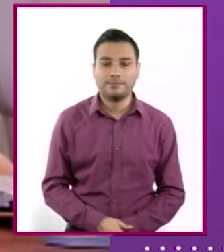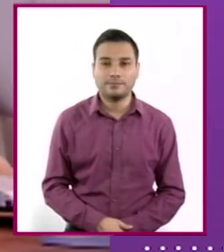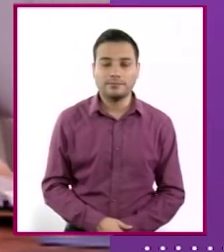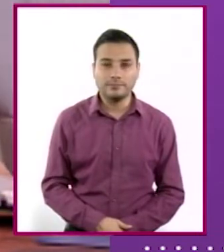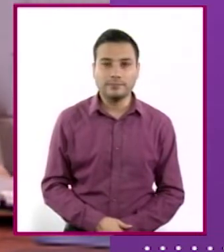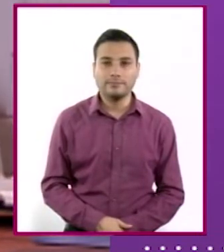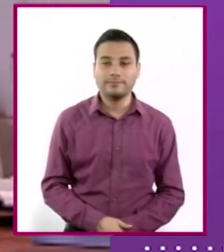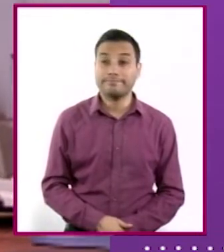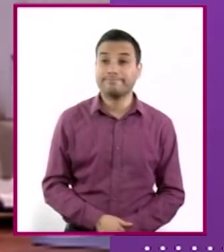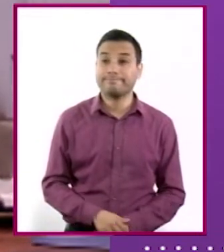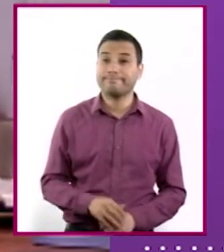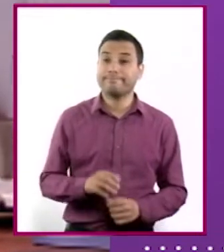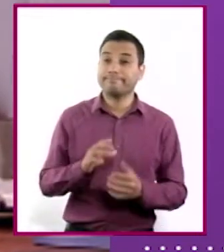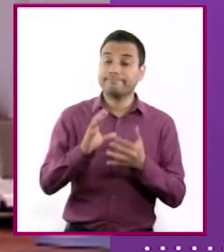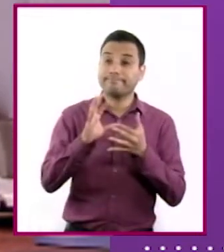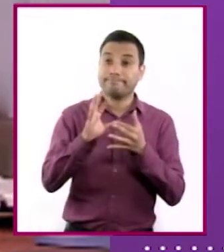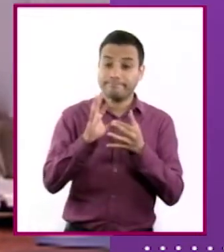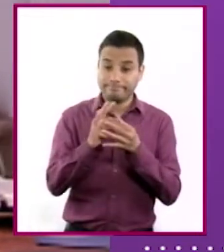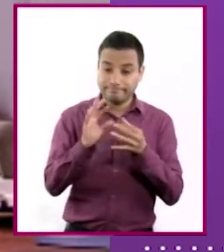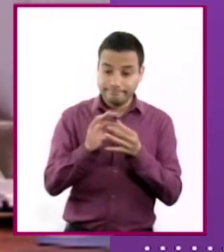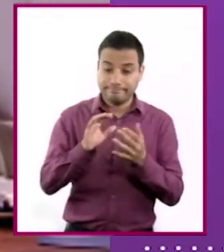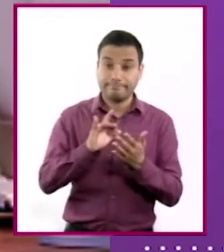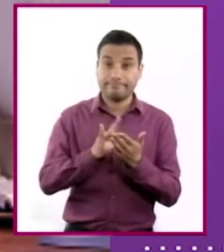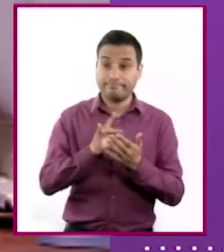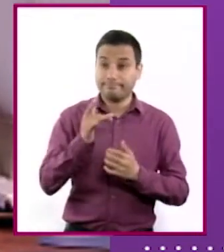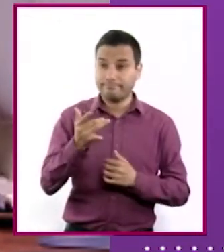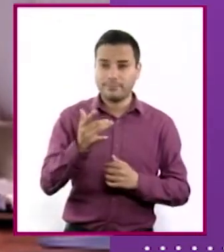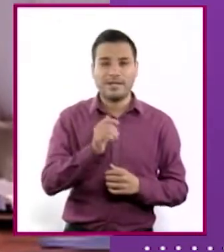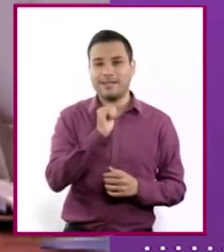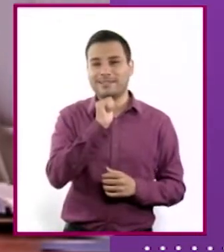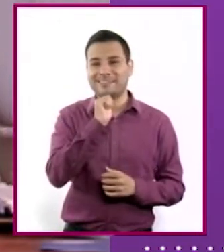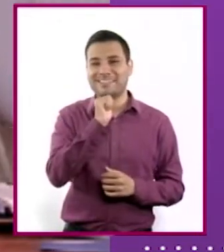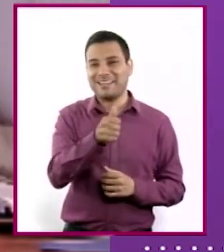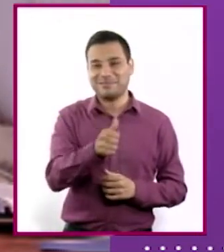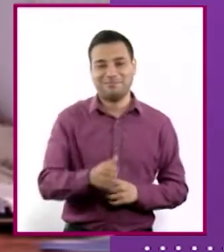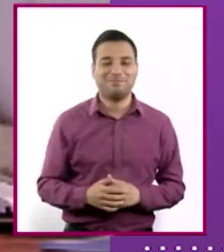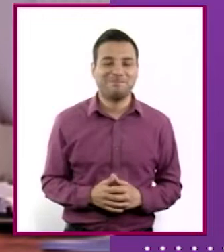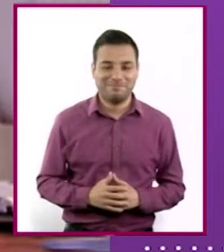Thank you for the information, Antonio. You're welcome.